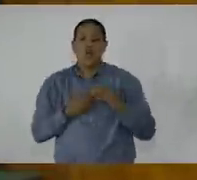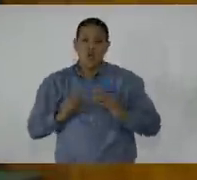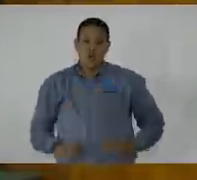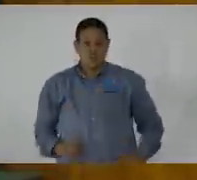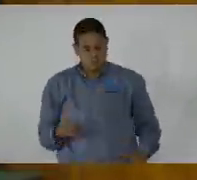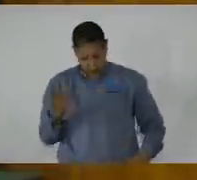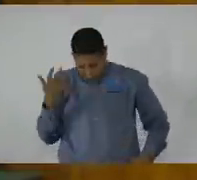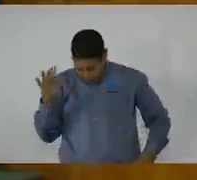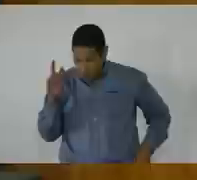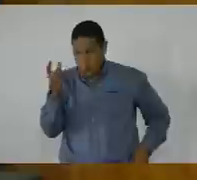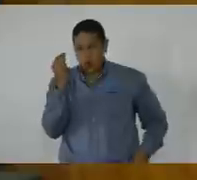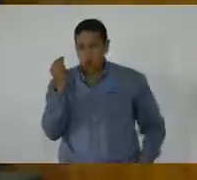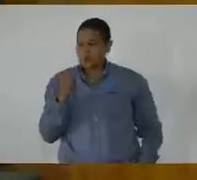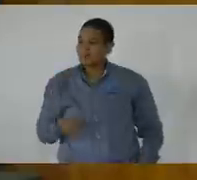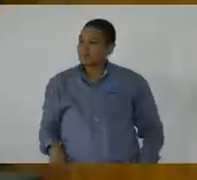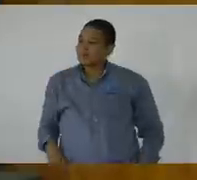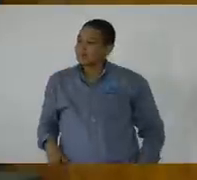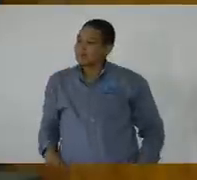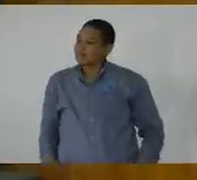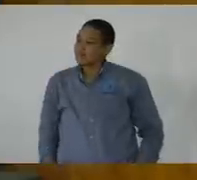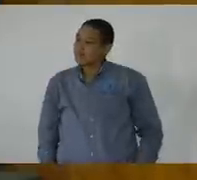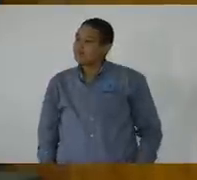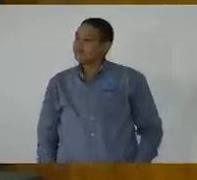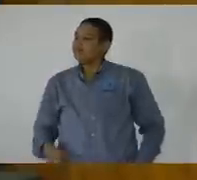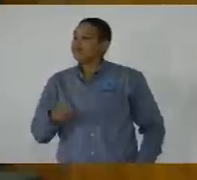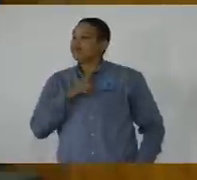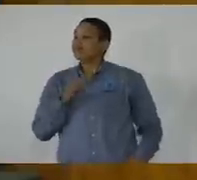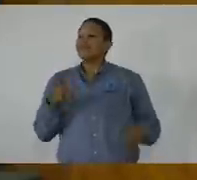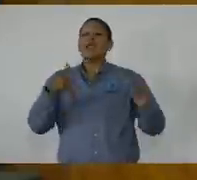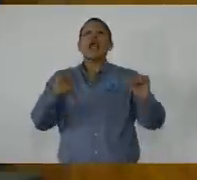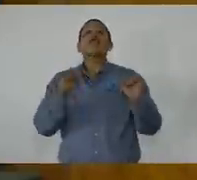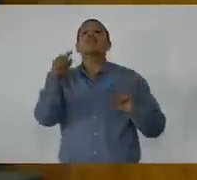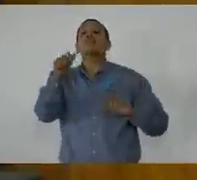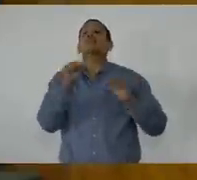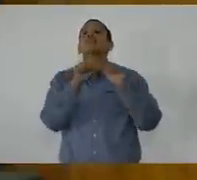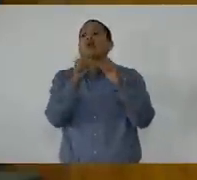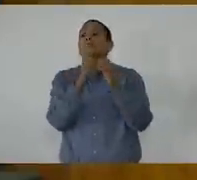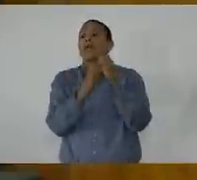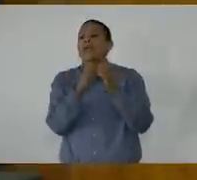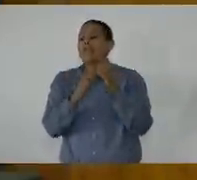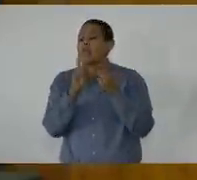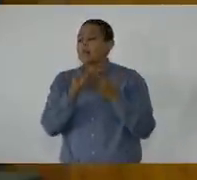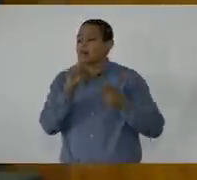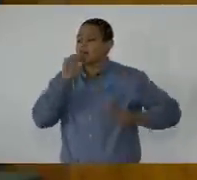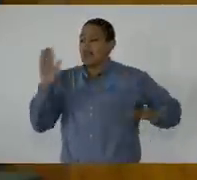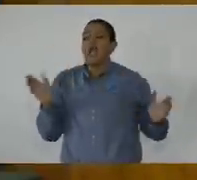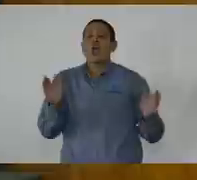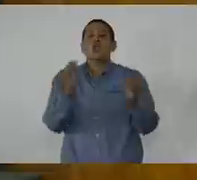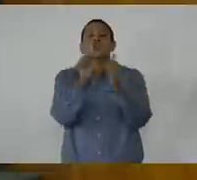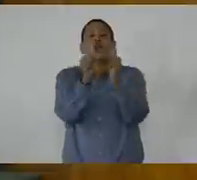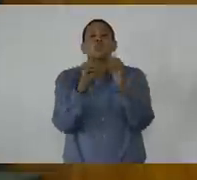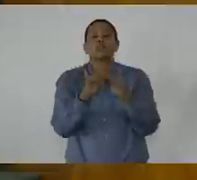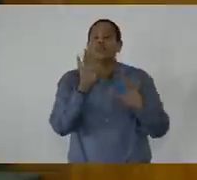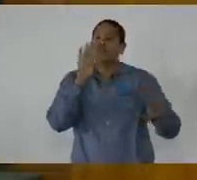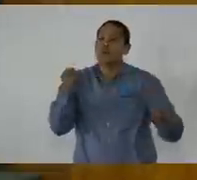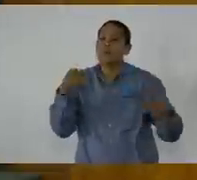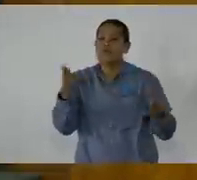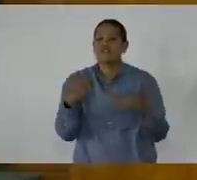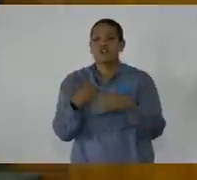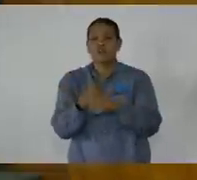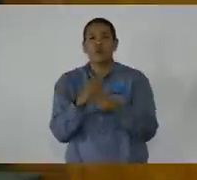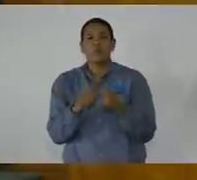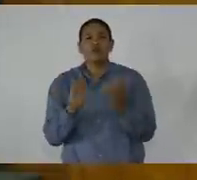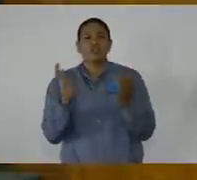Speaker. Significant efforts was maintained and encouraged competition in the provision of goods and